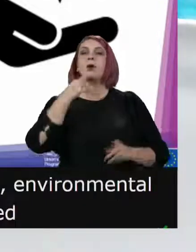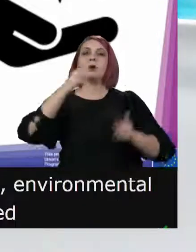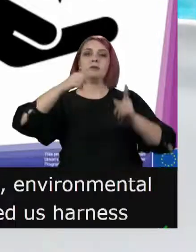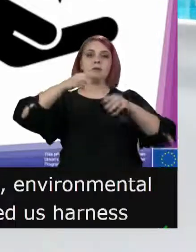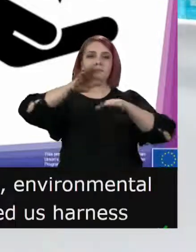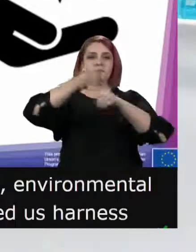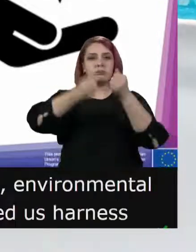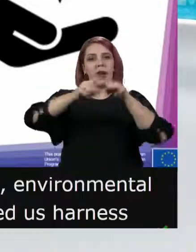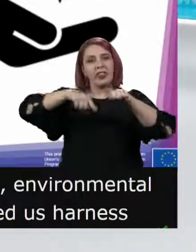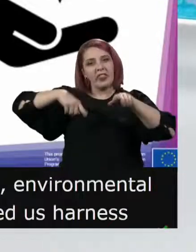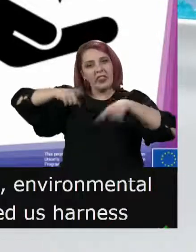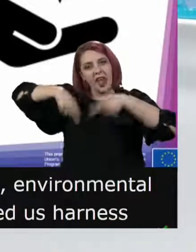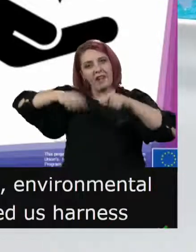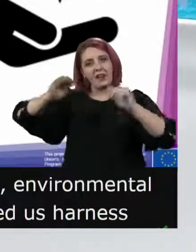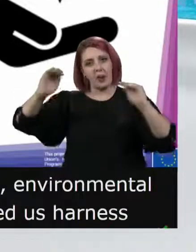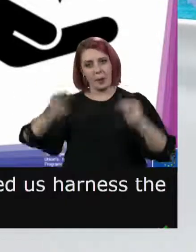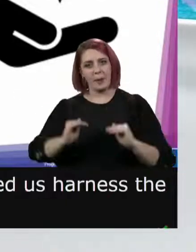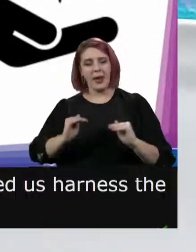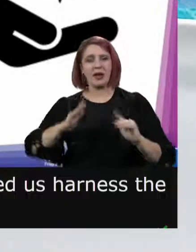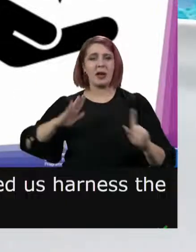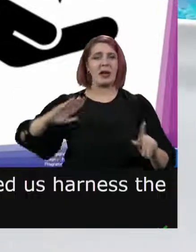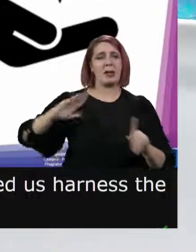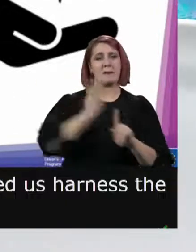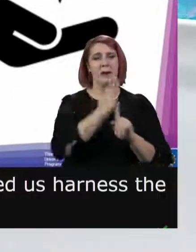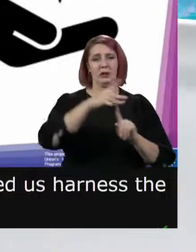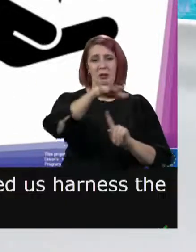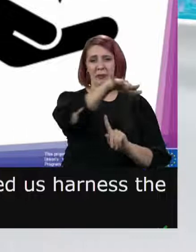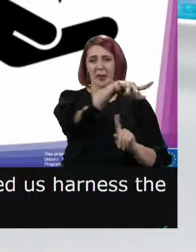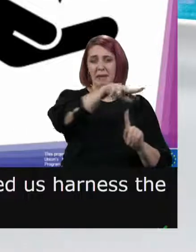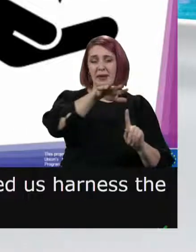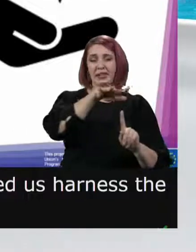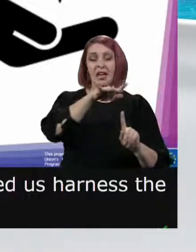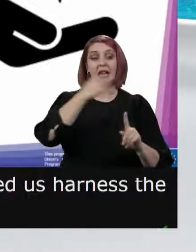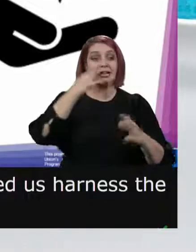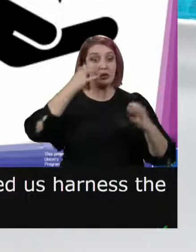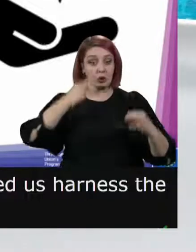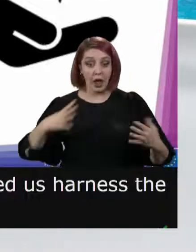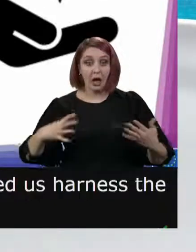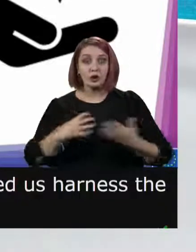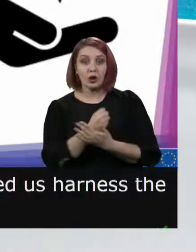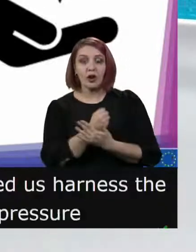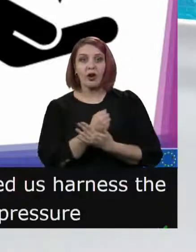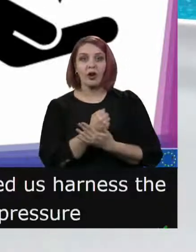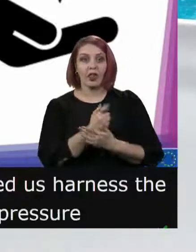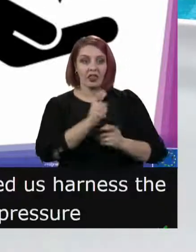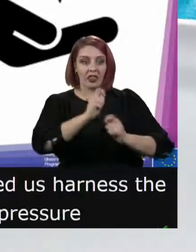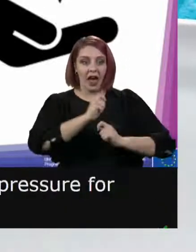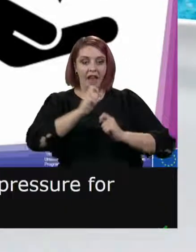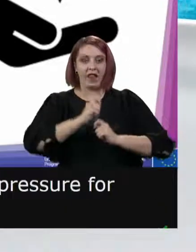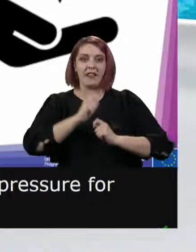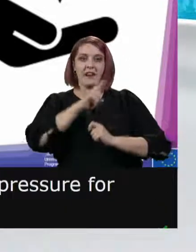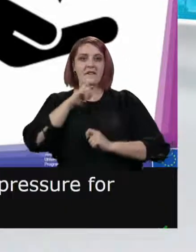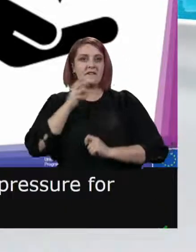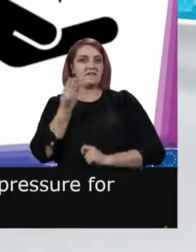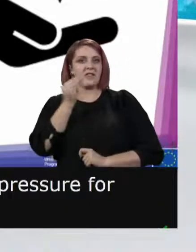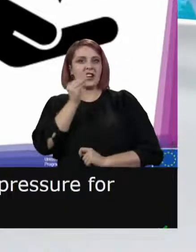community, the wider community, to bring social pressure for change and investment.